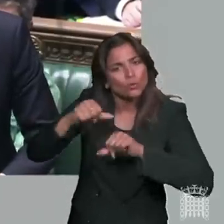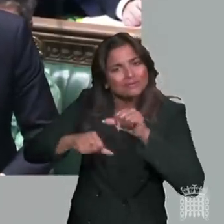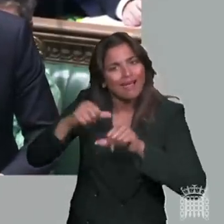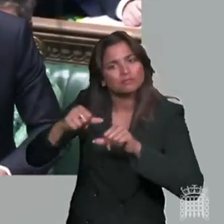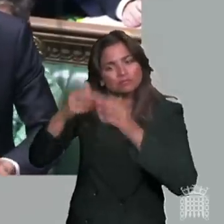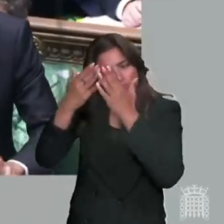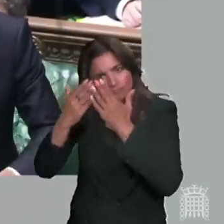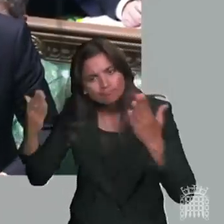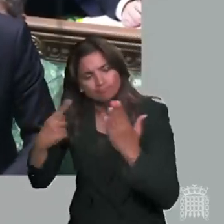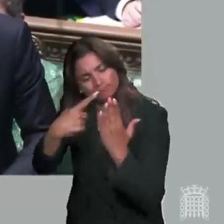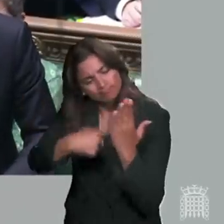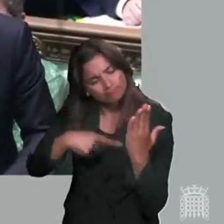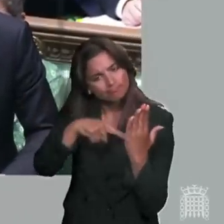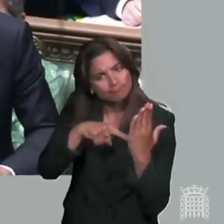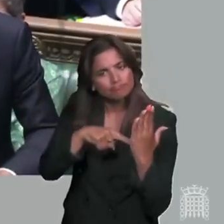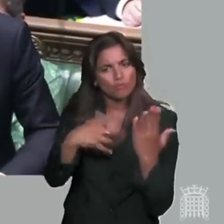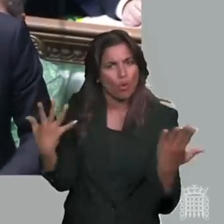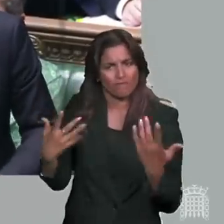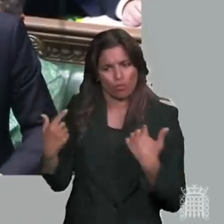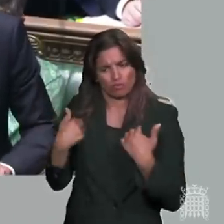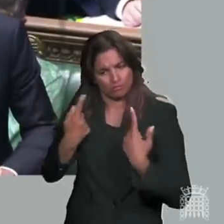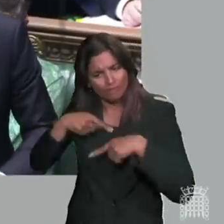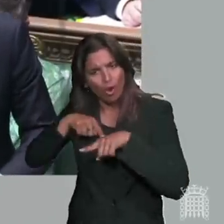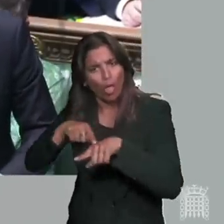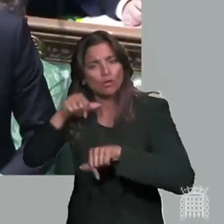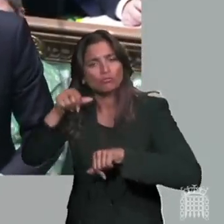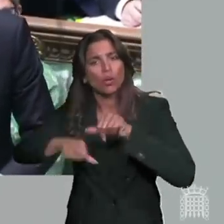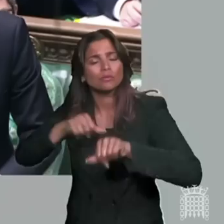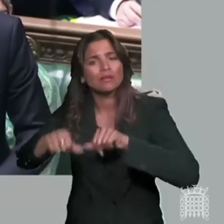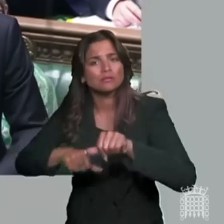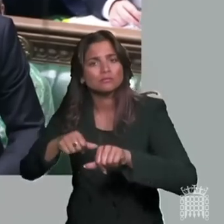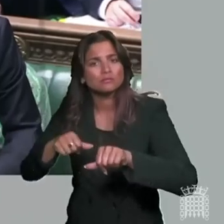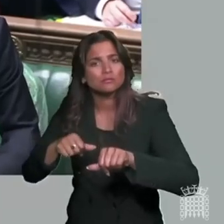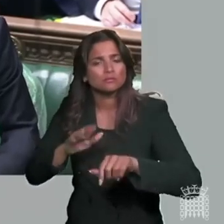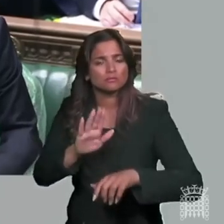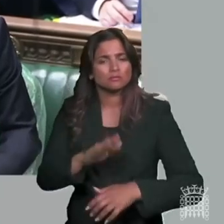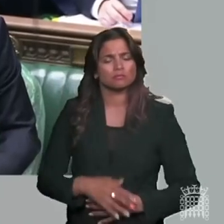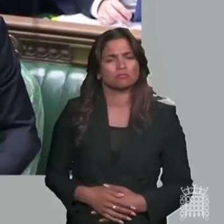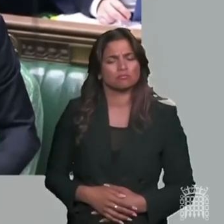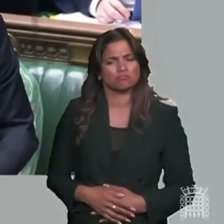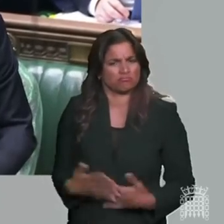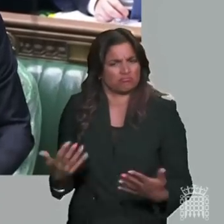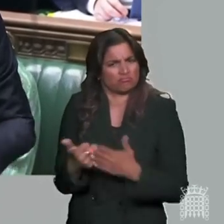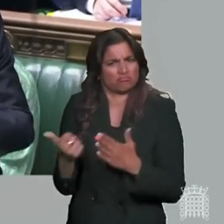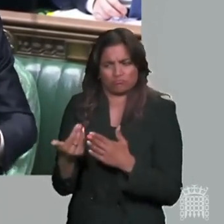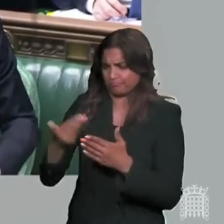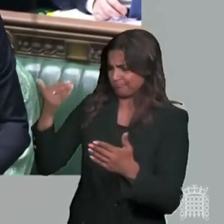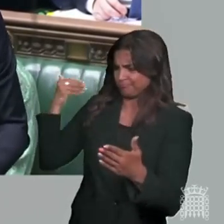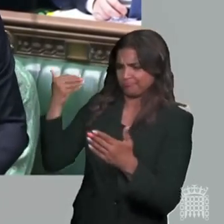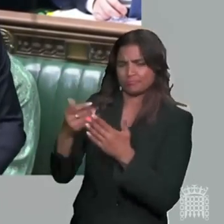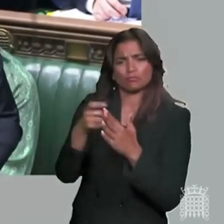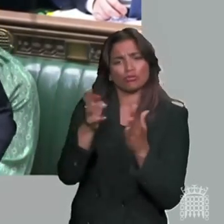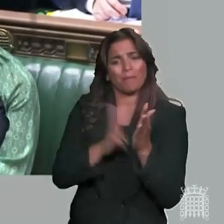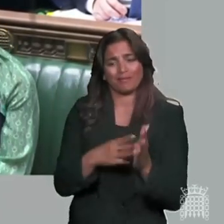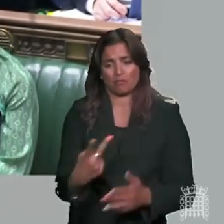letter in convention with long-standing process. It is, by the way, Mr. Speaker, a long-standing convention that Prime Ministers on both sides